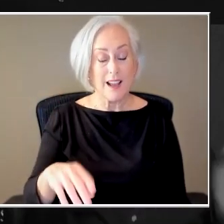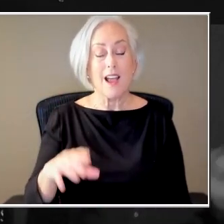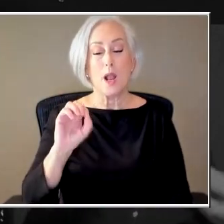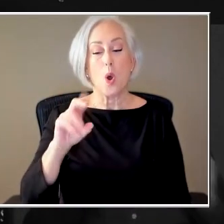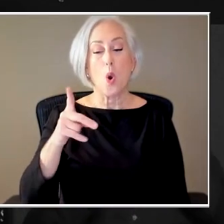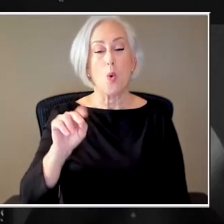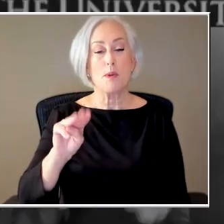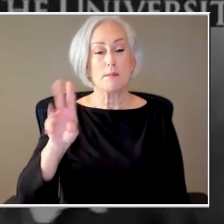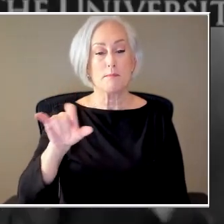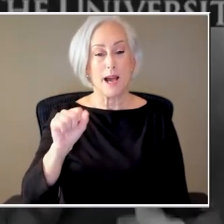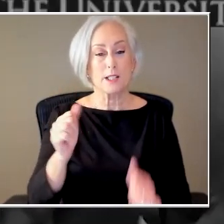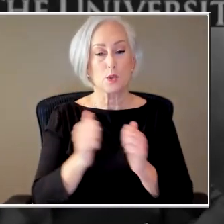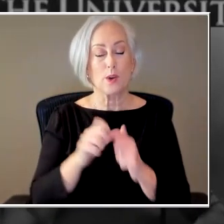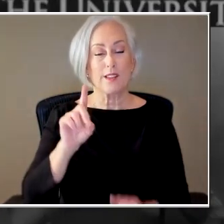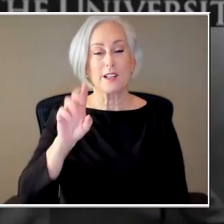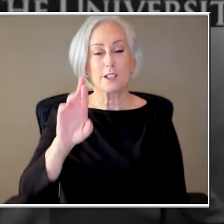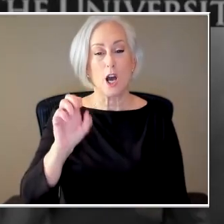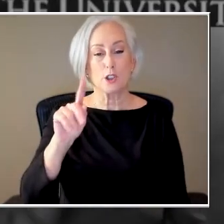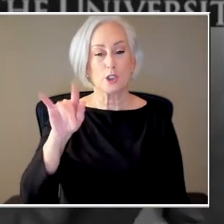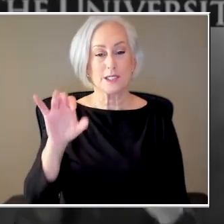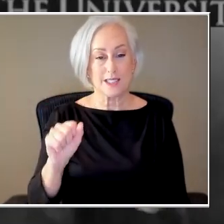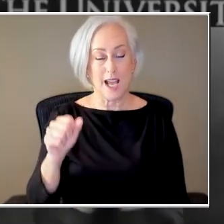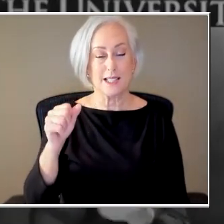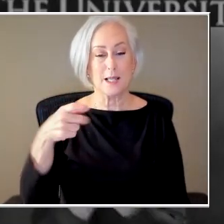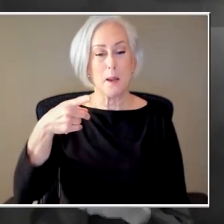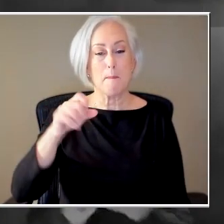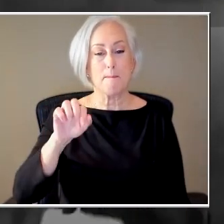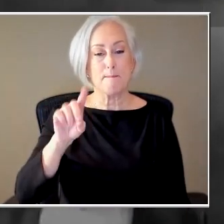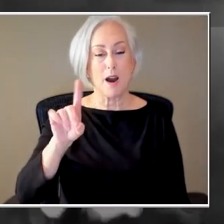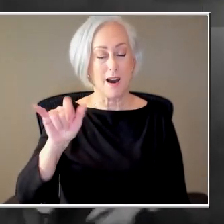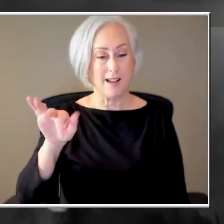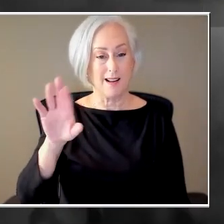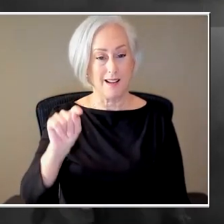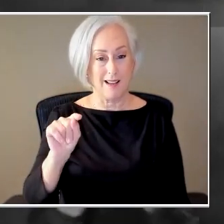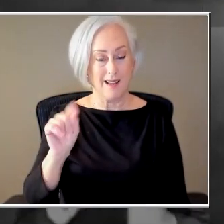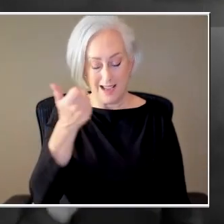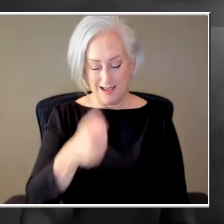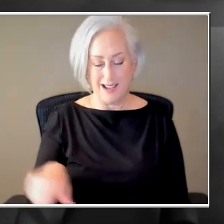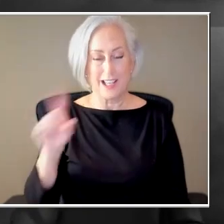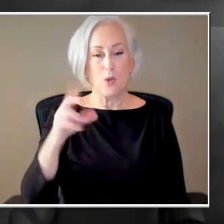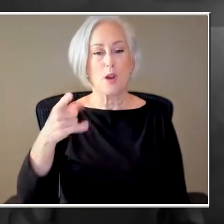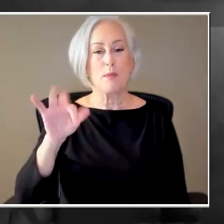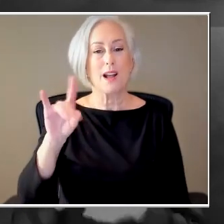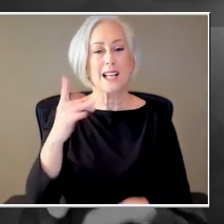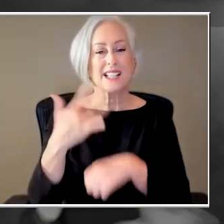with Dr. Stites podcasts. Now everywhere podcasts are available.